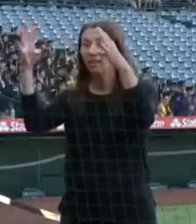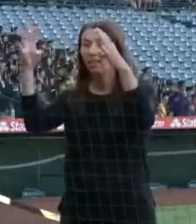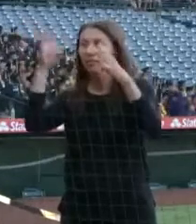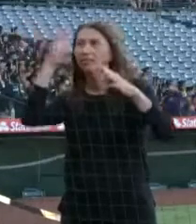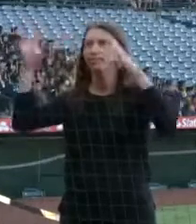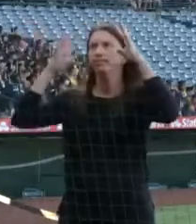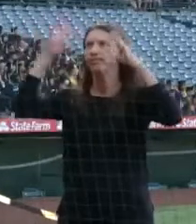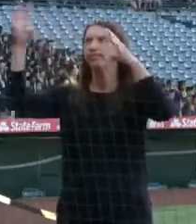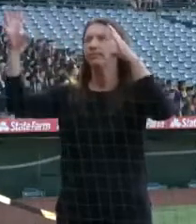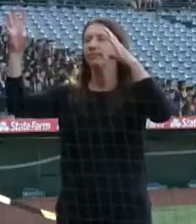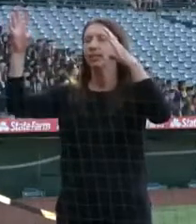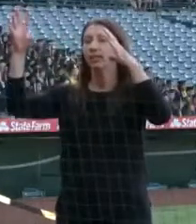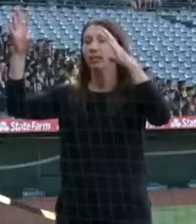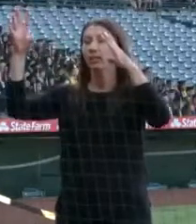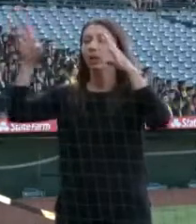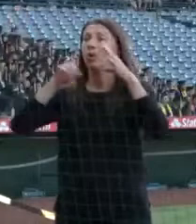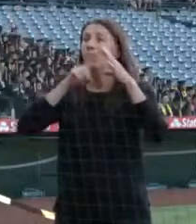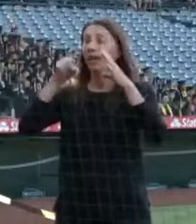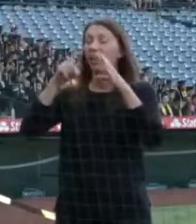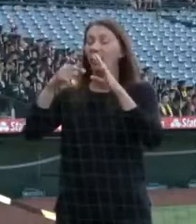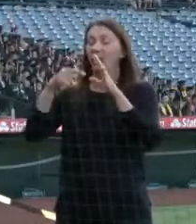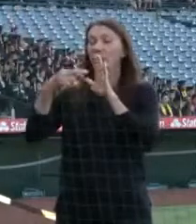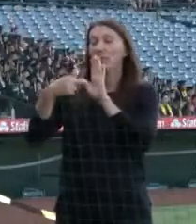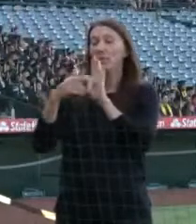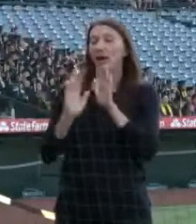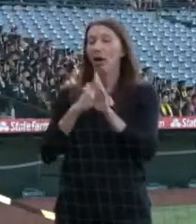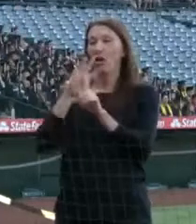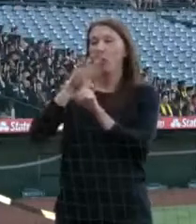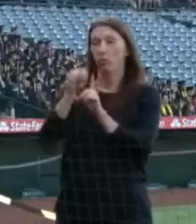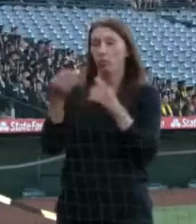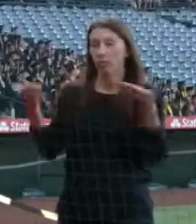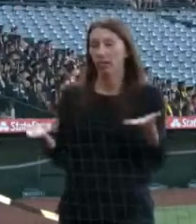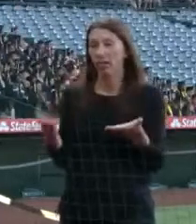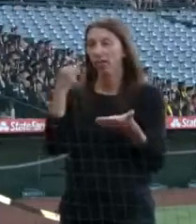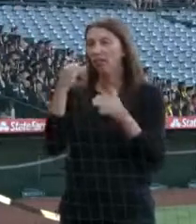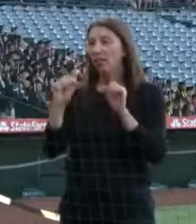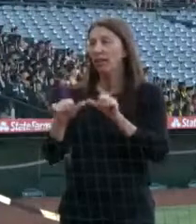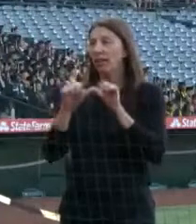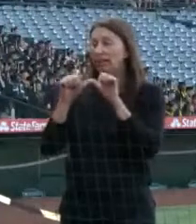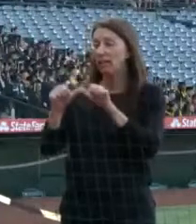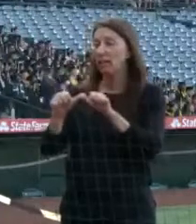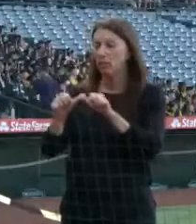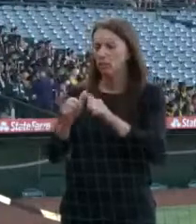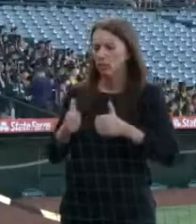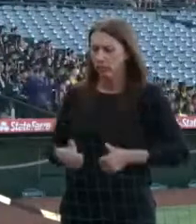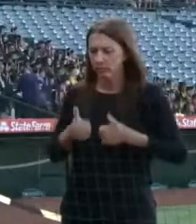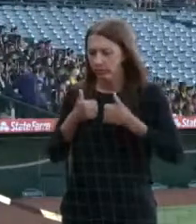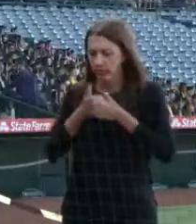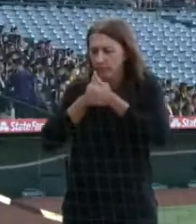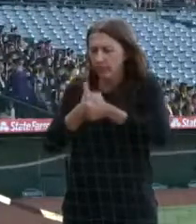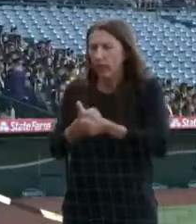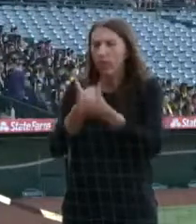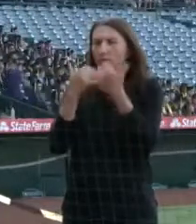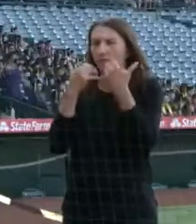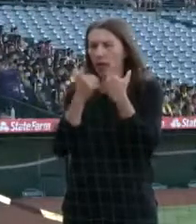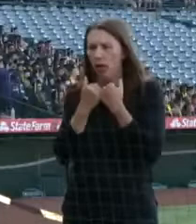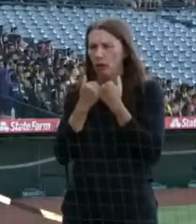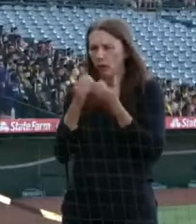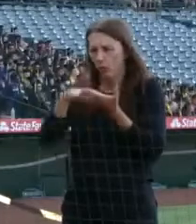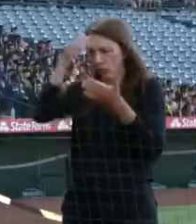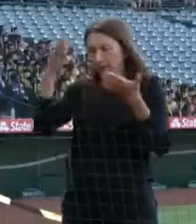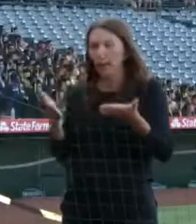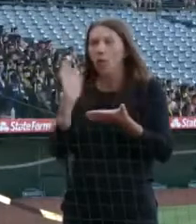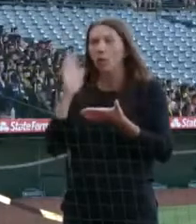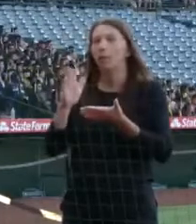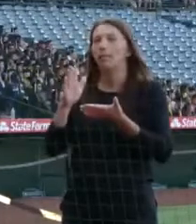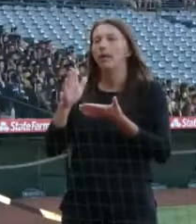innovation characterize our culture. If we can continue to live by these values, you will be proud to call us your alma